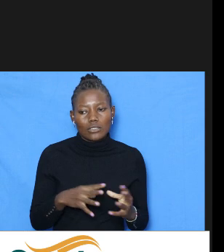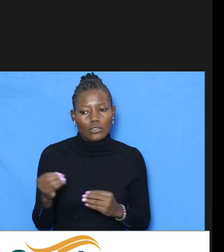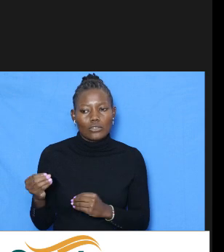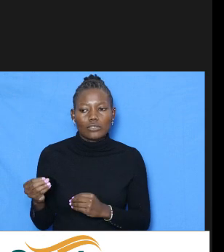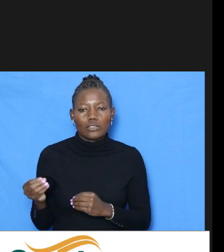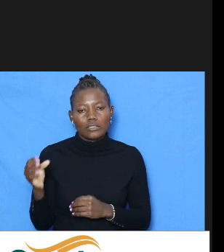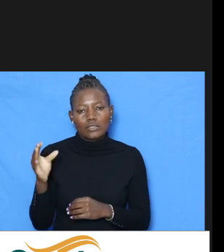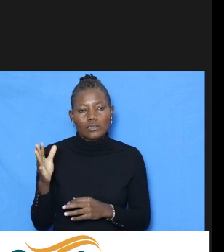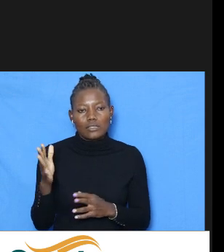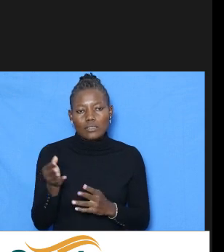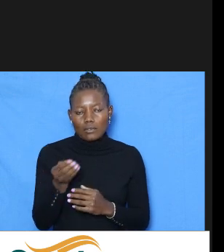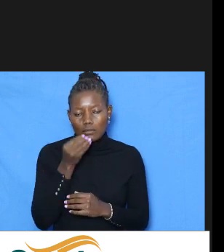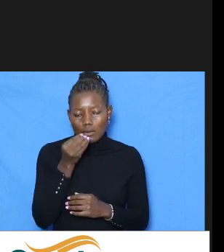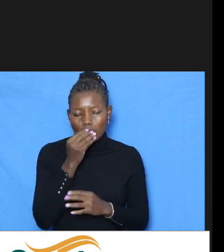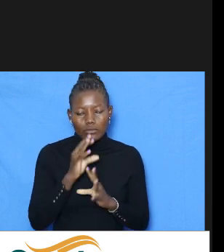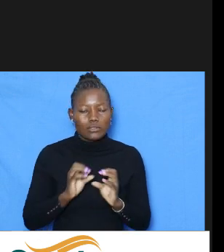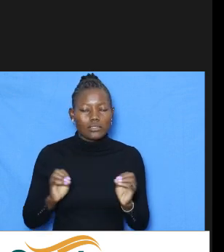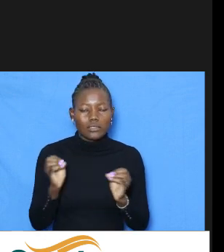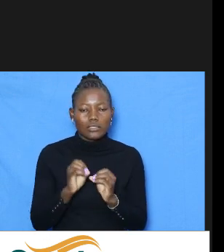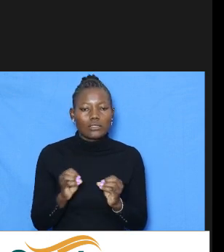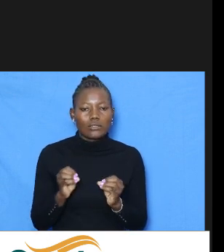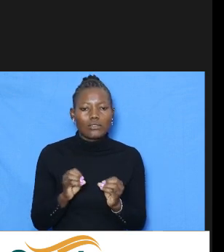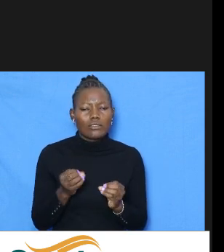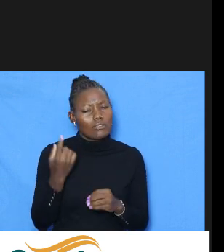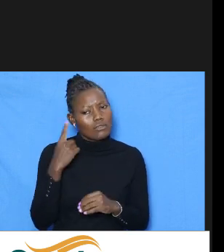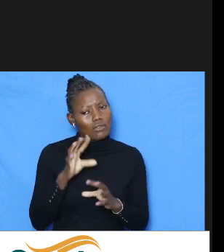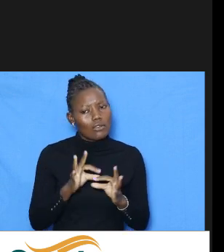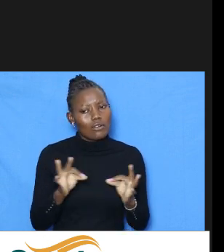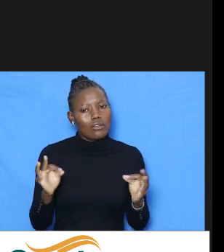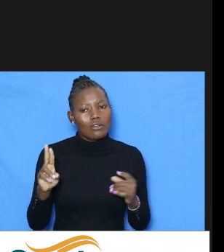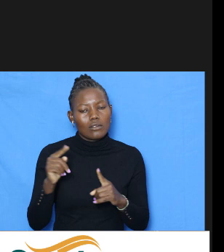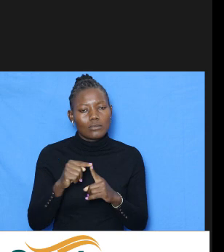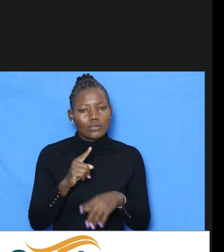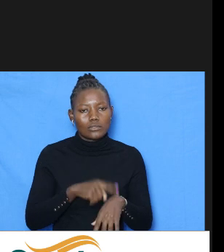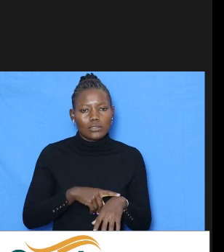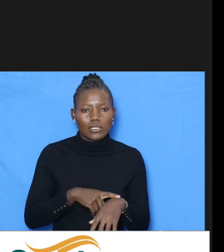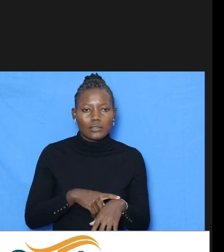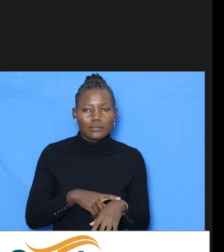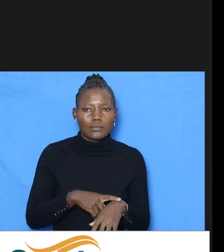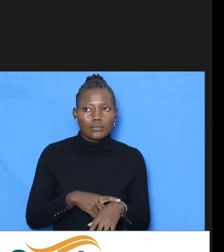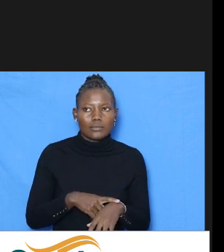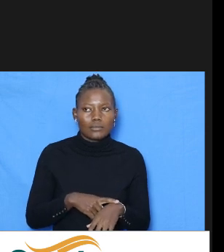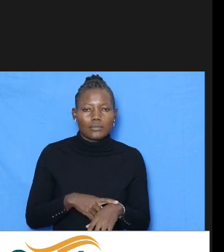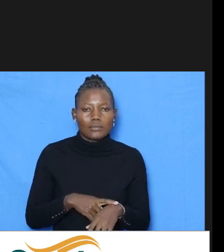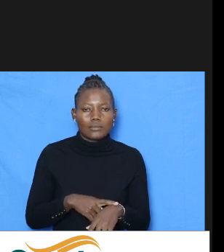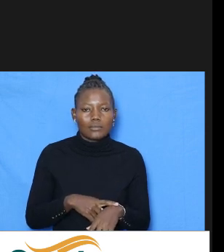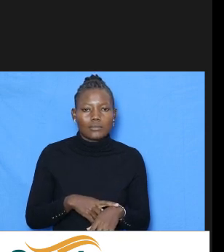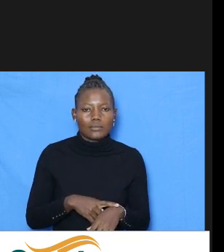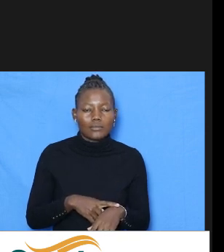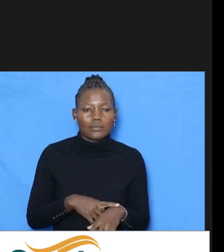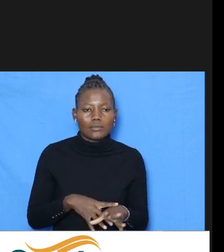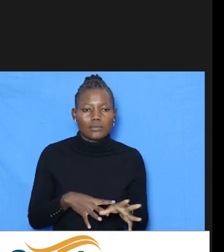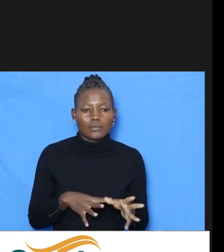or for quite a long time until they Yes. for their weight, go for their weighing